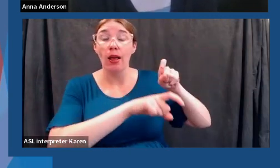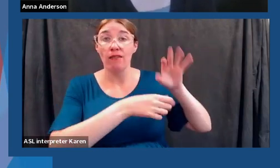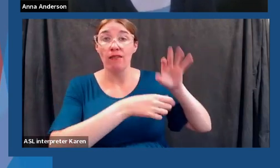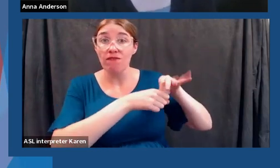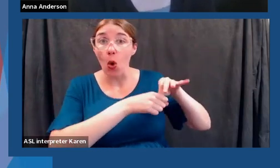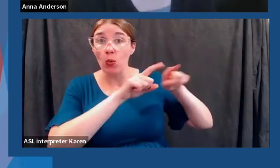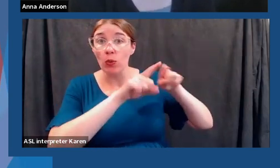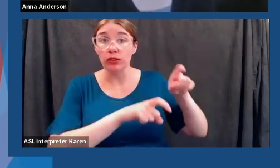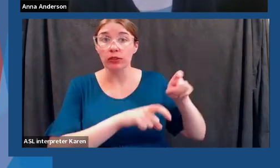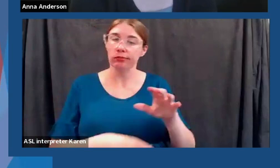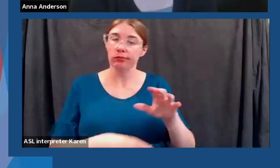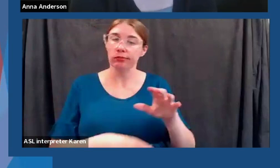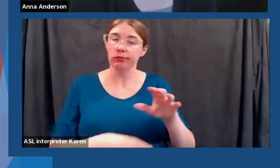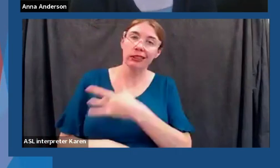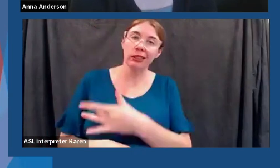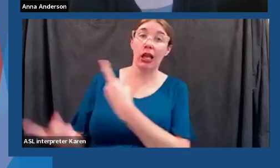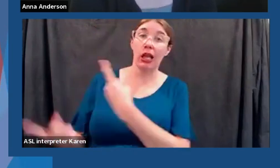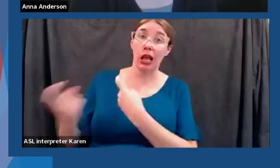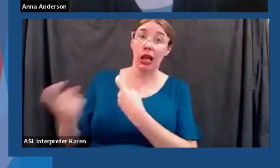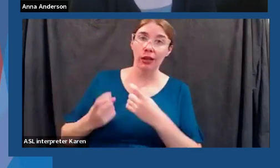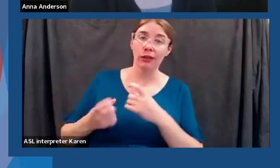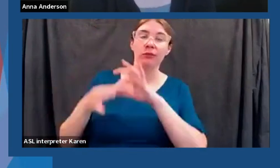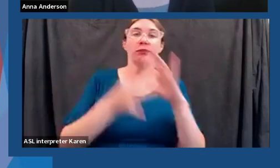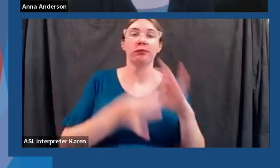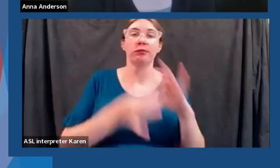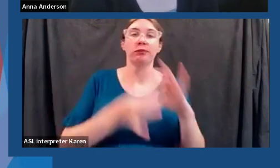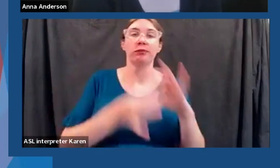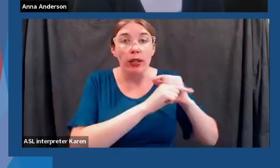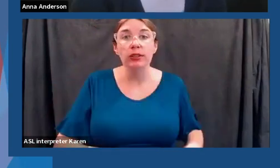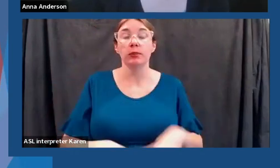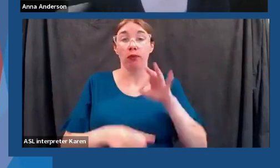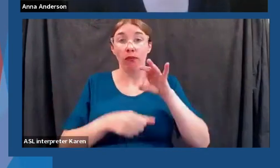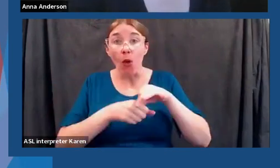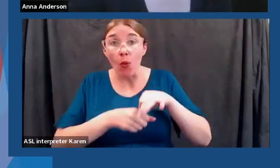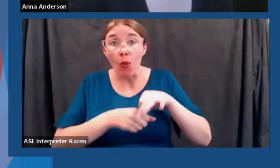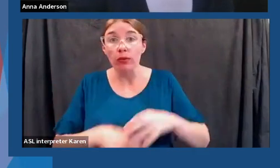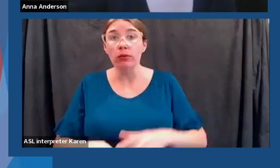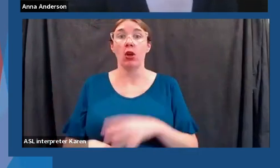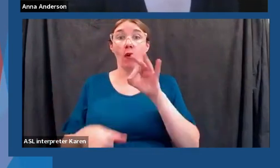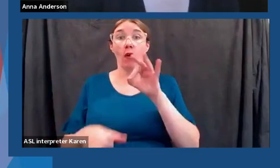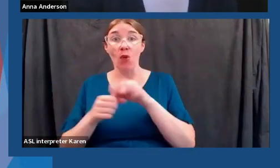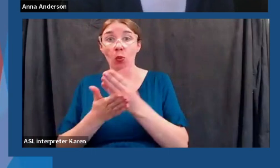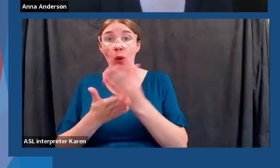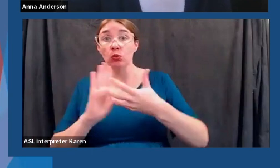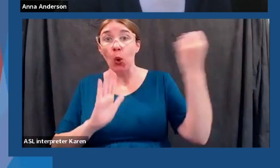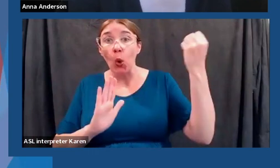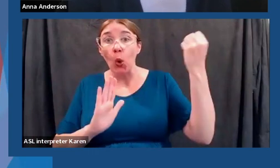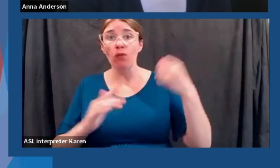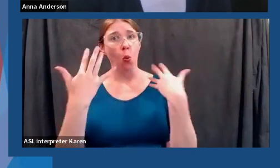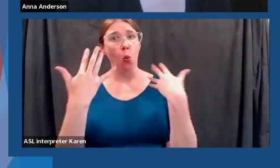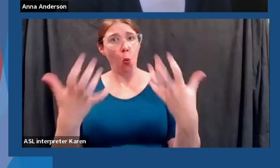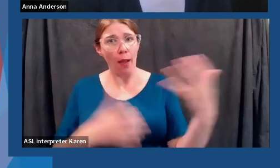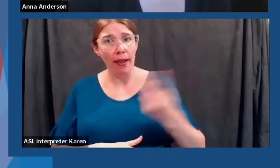of the questions we get are about guardianship and voting and getting voting rights back. Next.